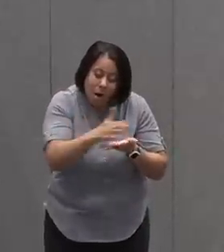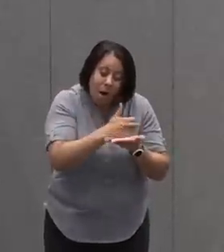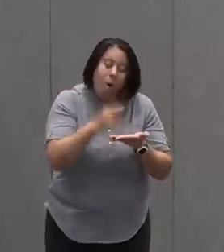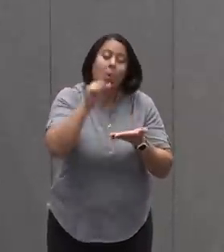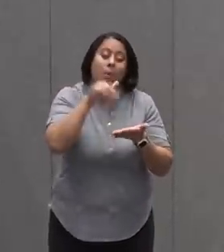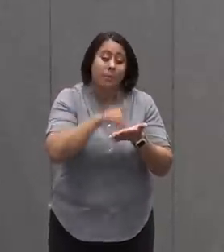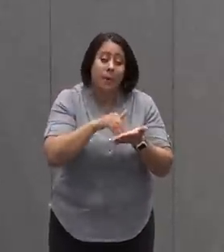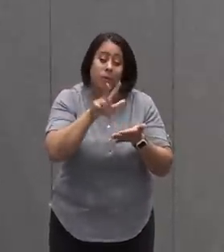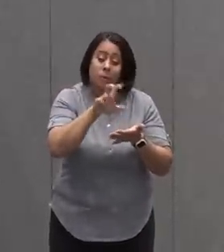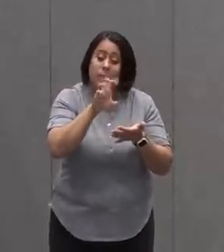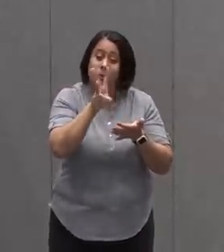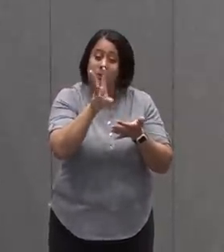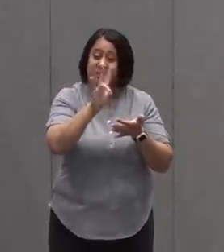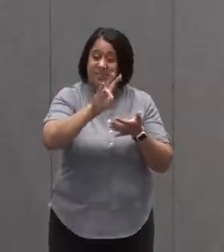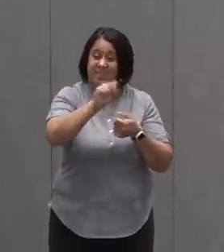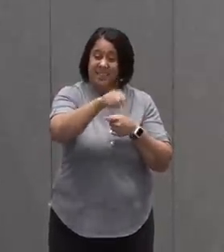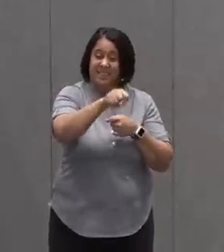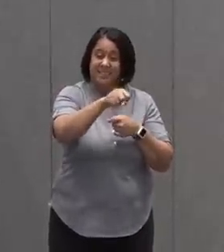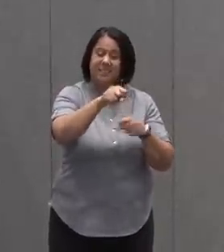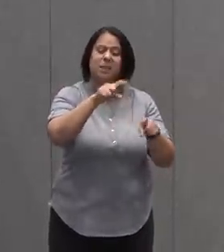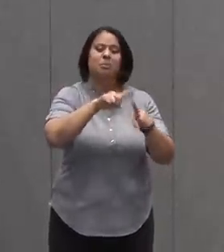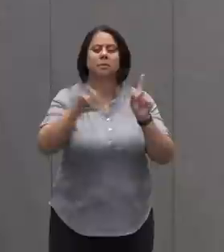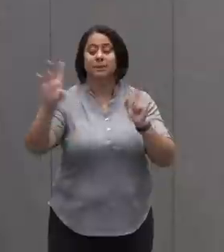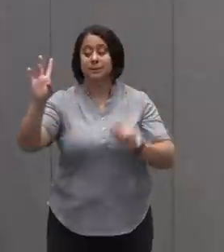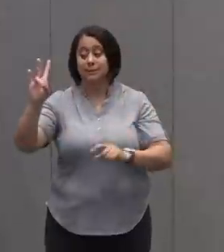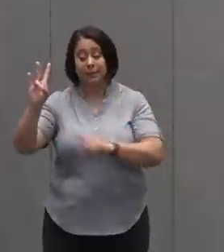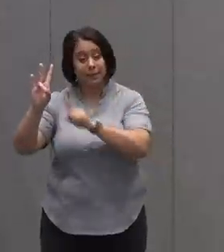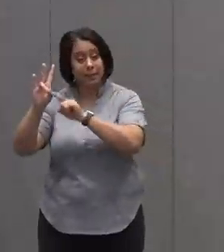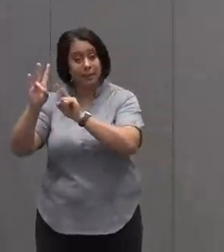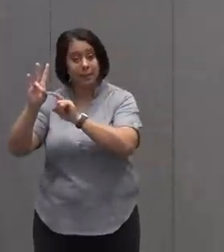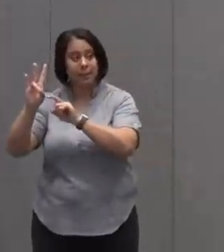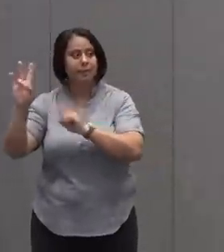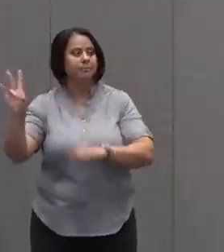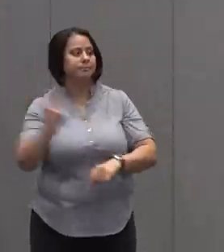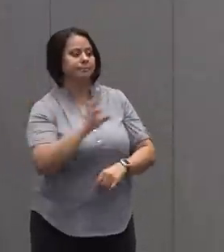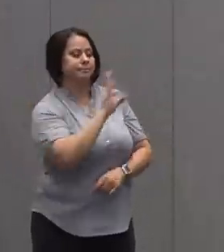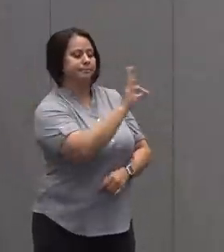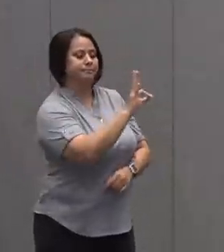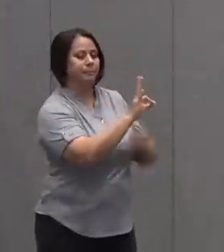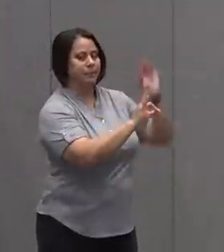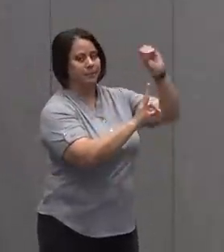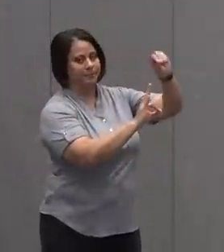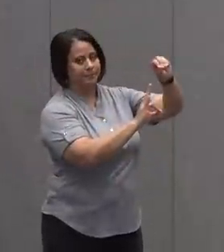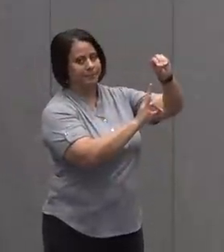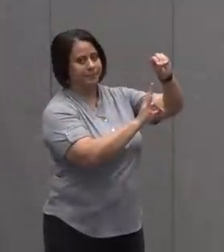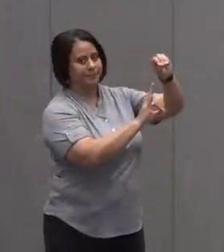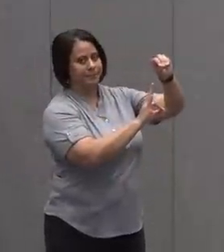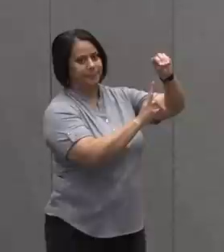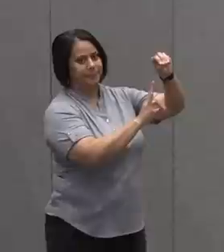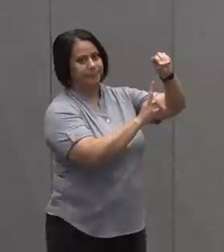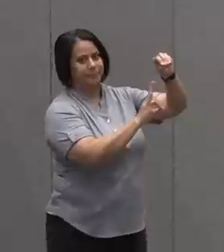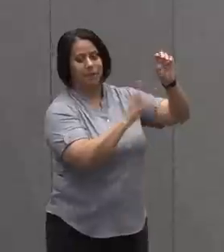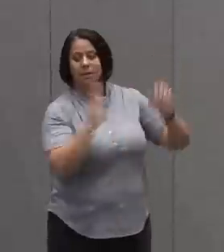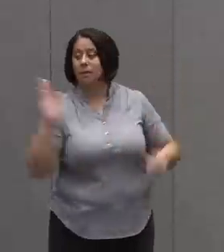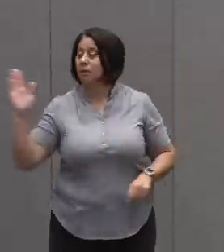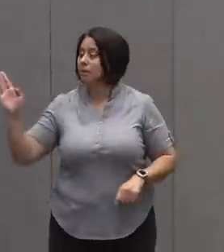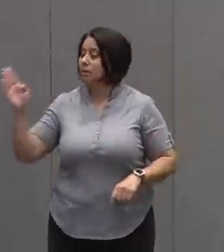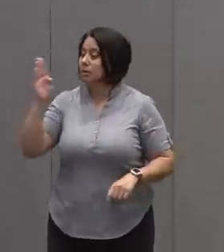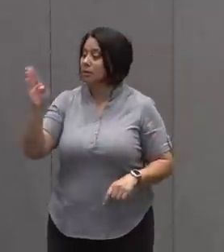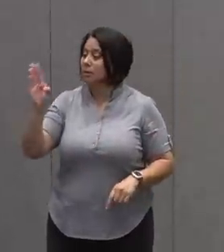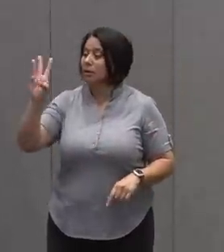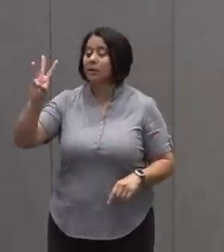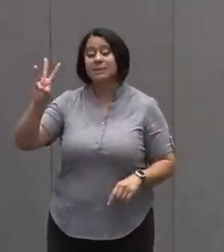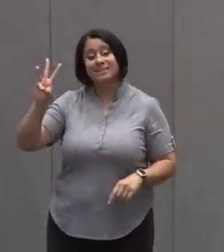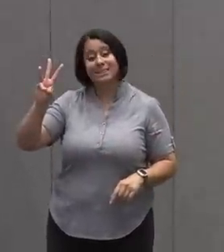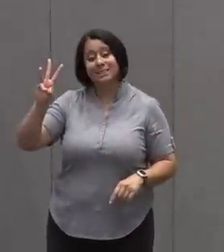our 7. All right, what about that 6? We say it's 60 when we're pronouncing